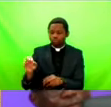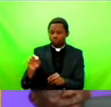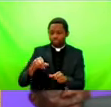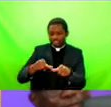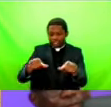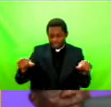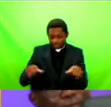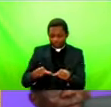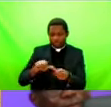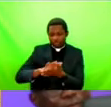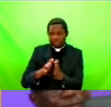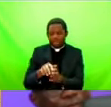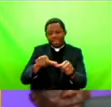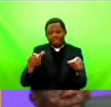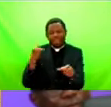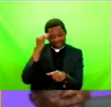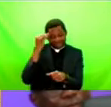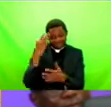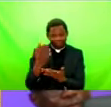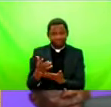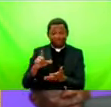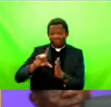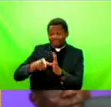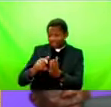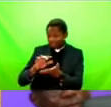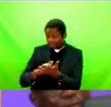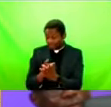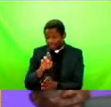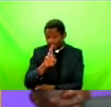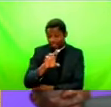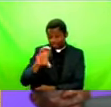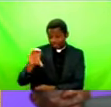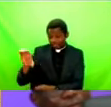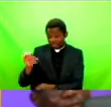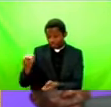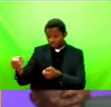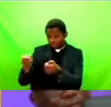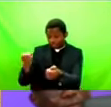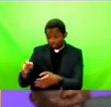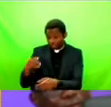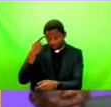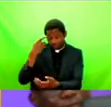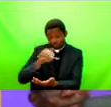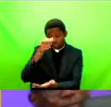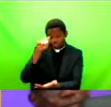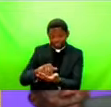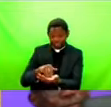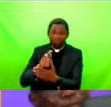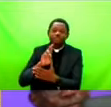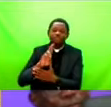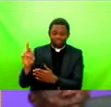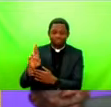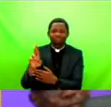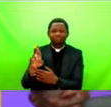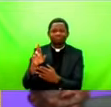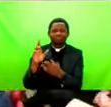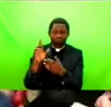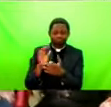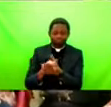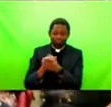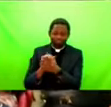not only that, also as the RCC coordinator for the central region.